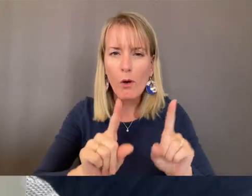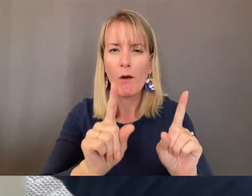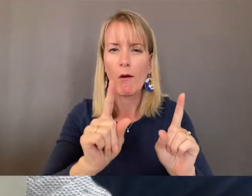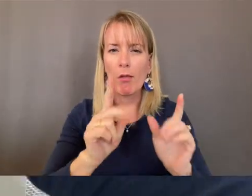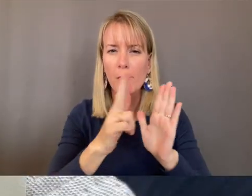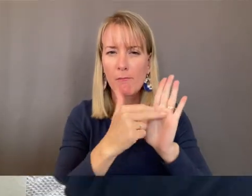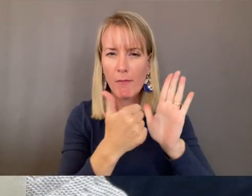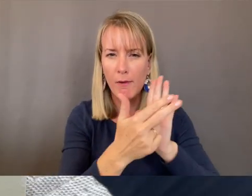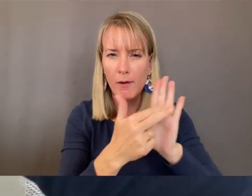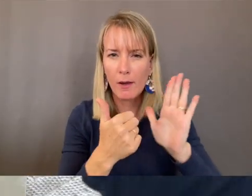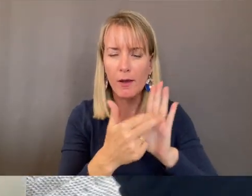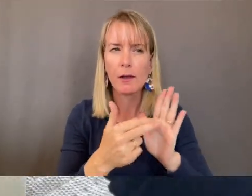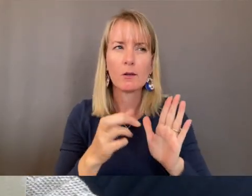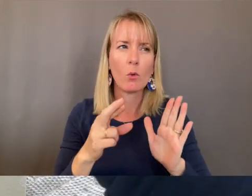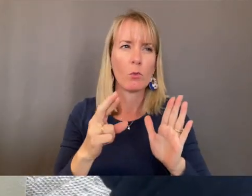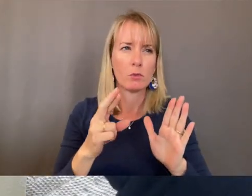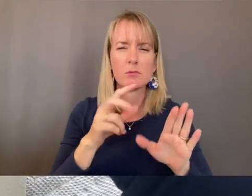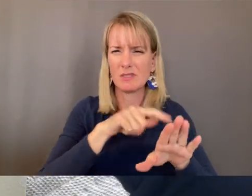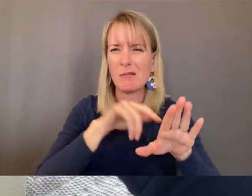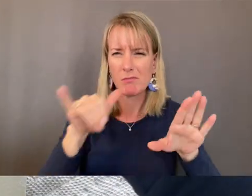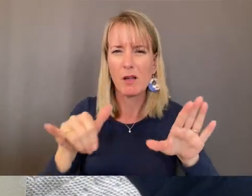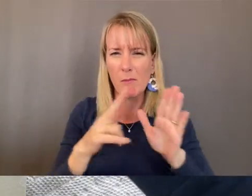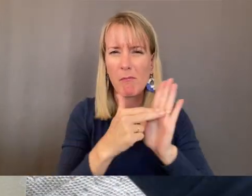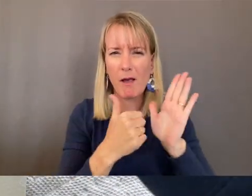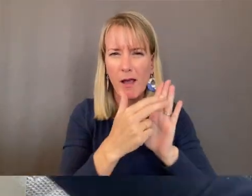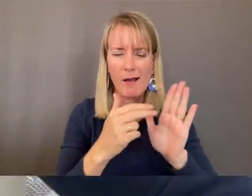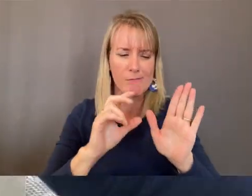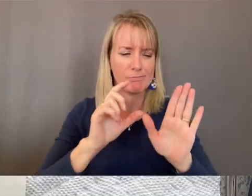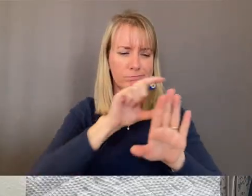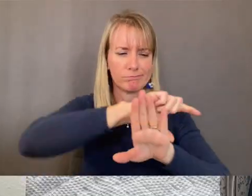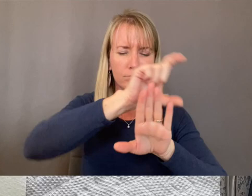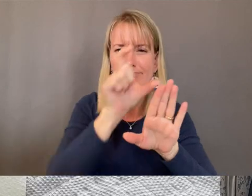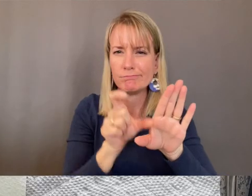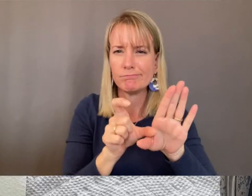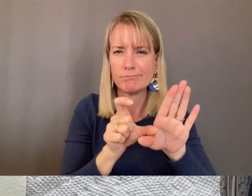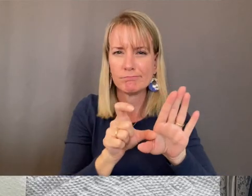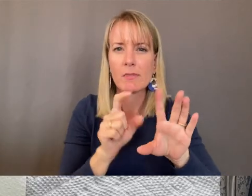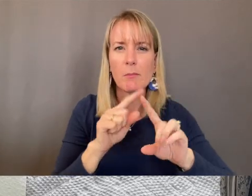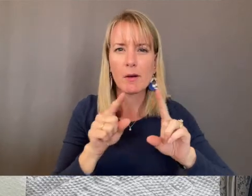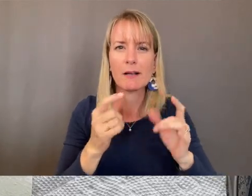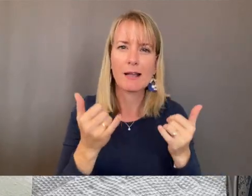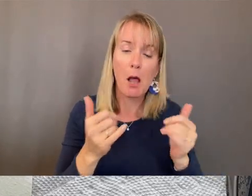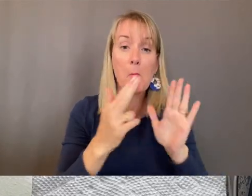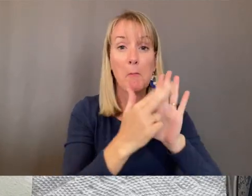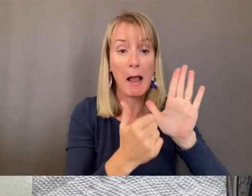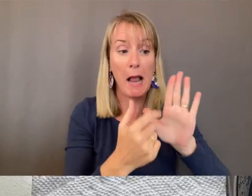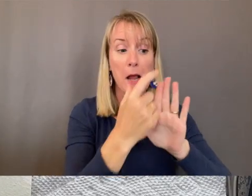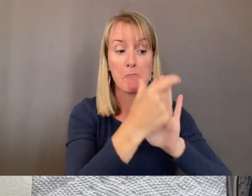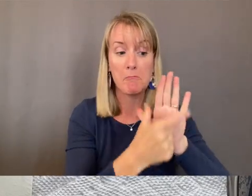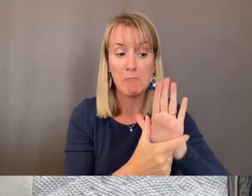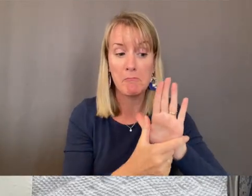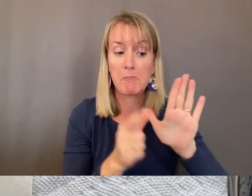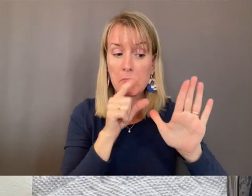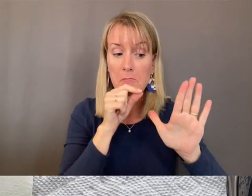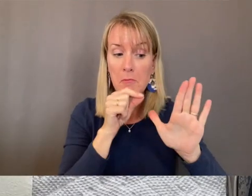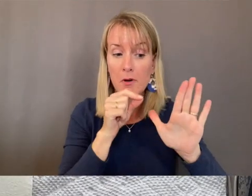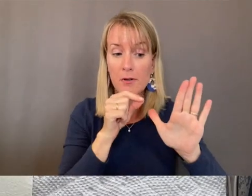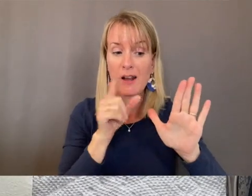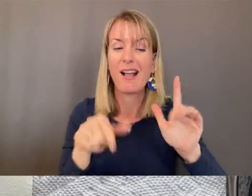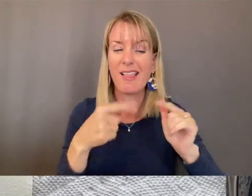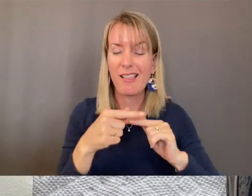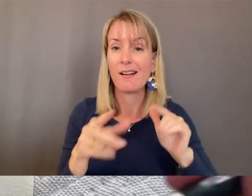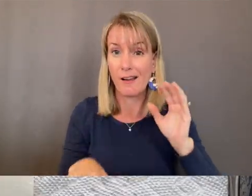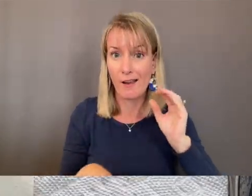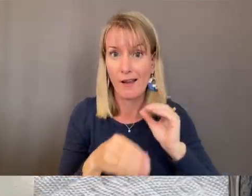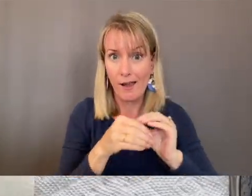background to my paintings first, or maybe at the same time that I'm painting my subject, but here I'm adding it after the fact,